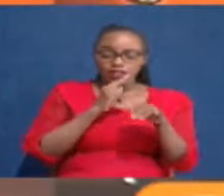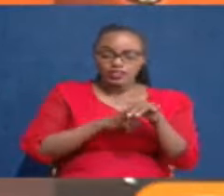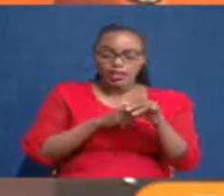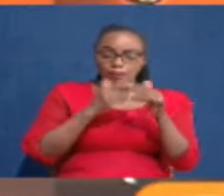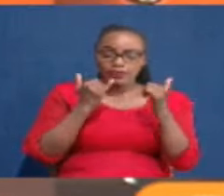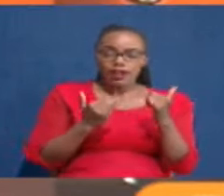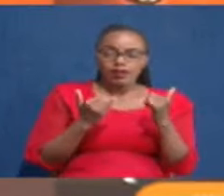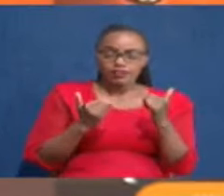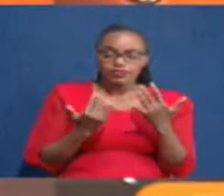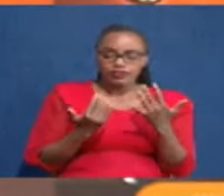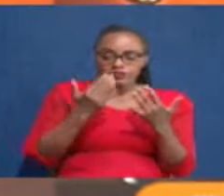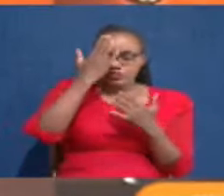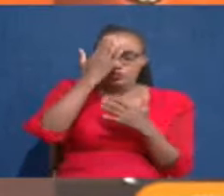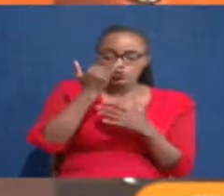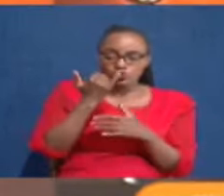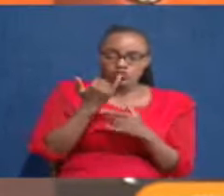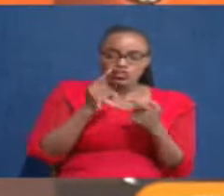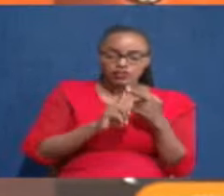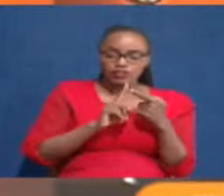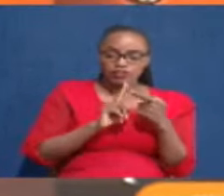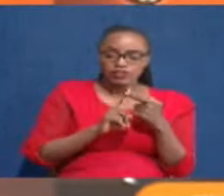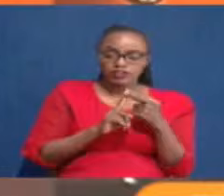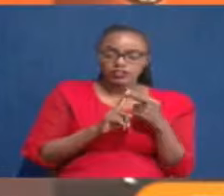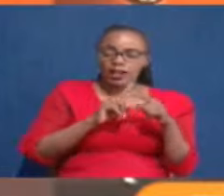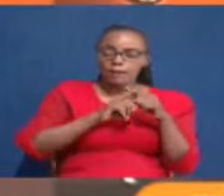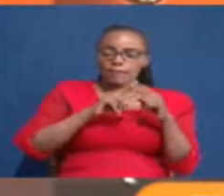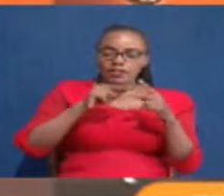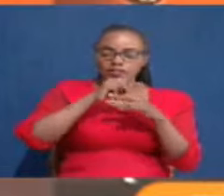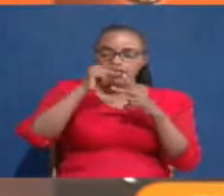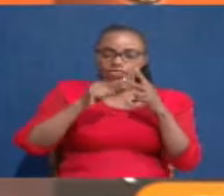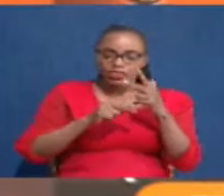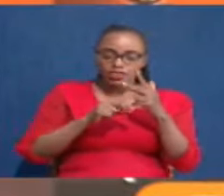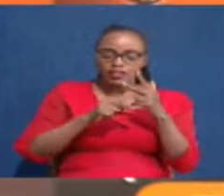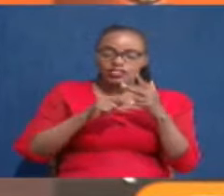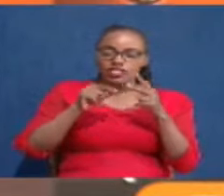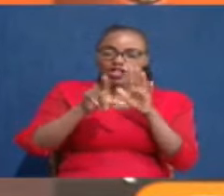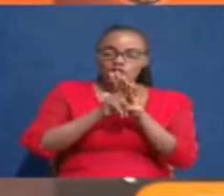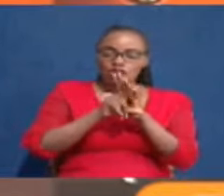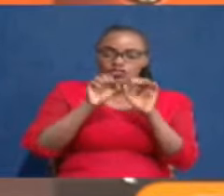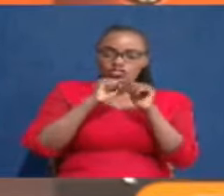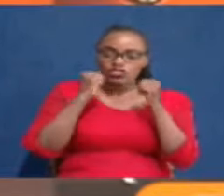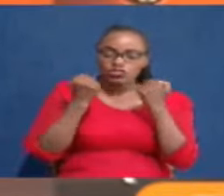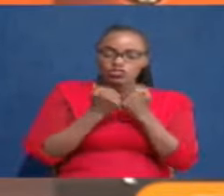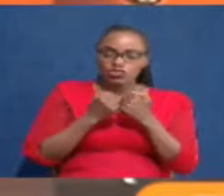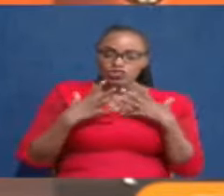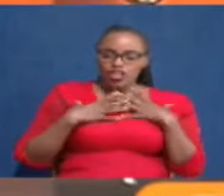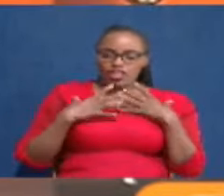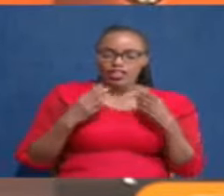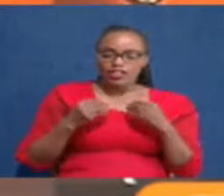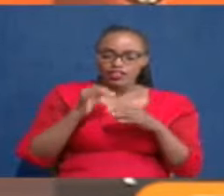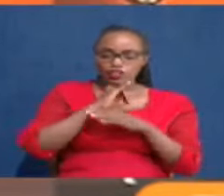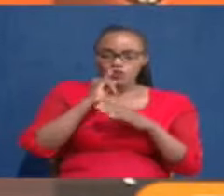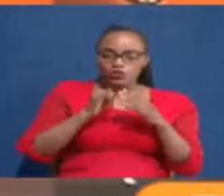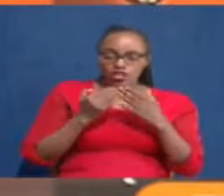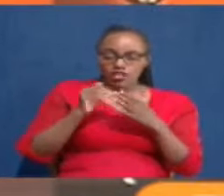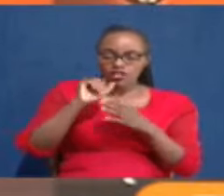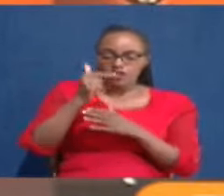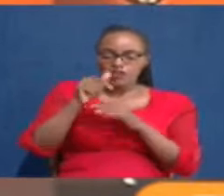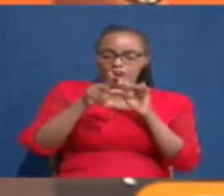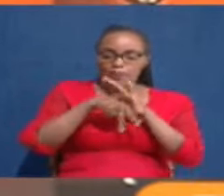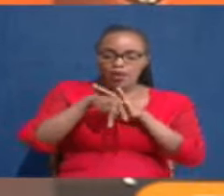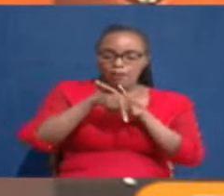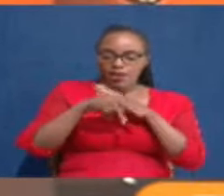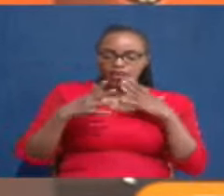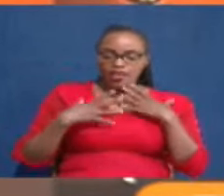round, for not one, but three laws. The Social Health Insurance Act, the Primary Health Care